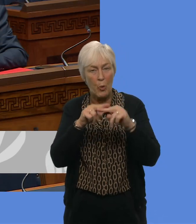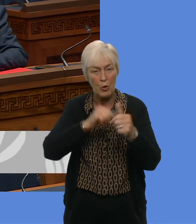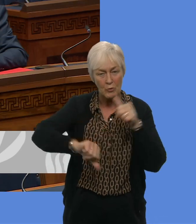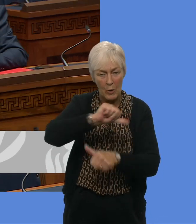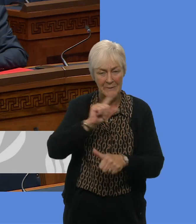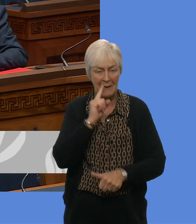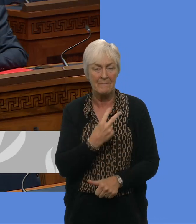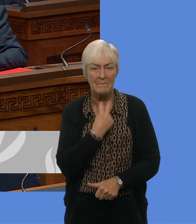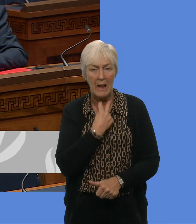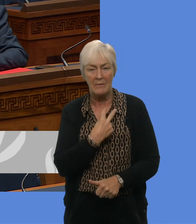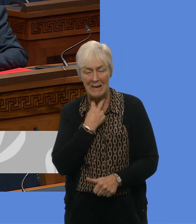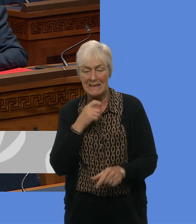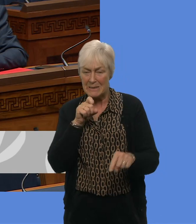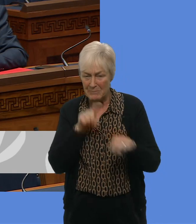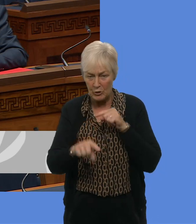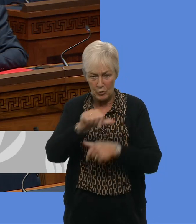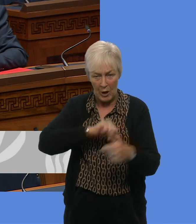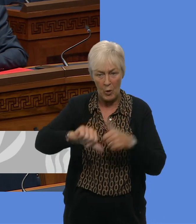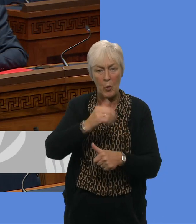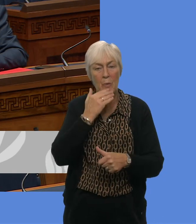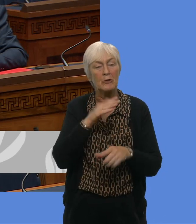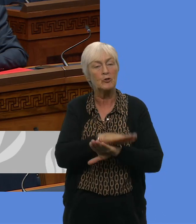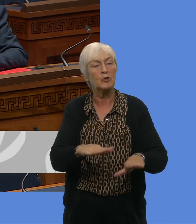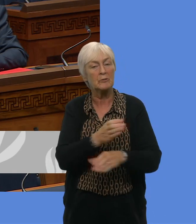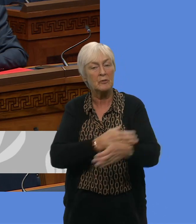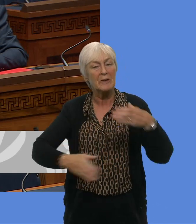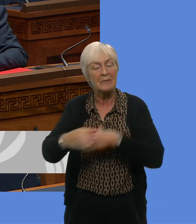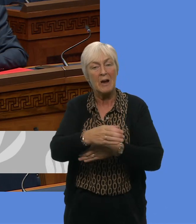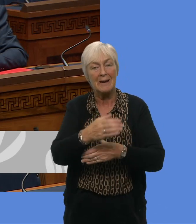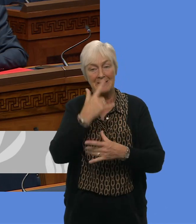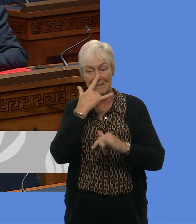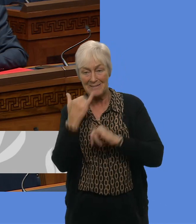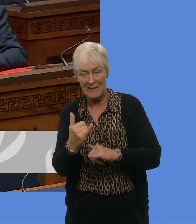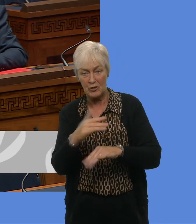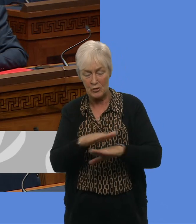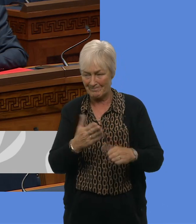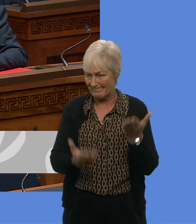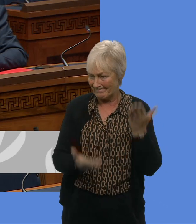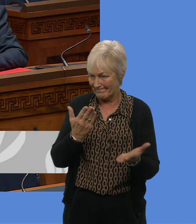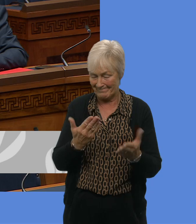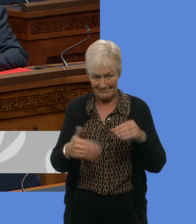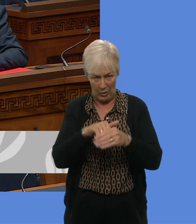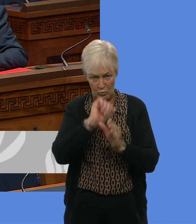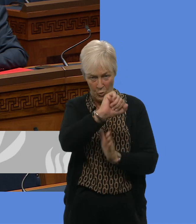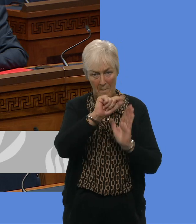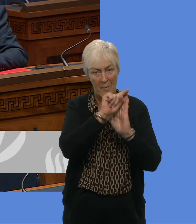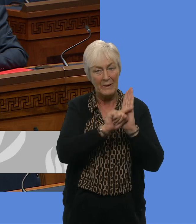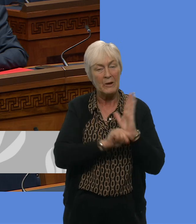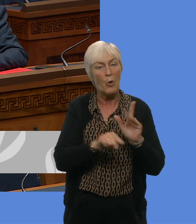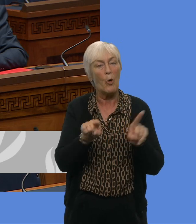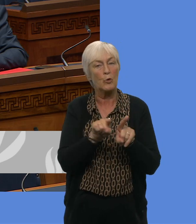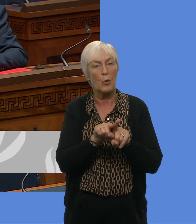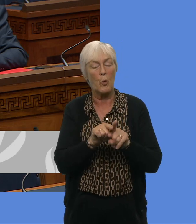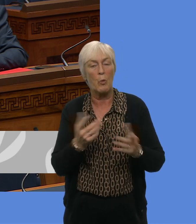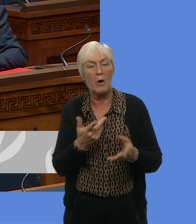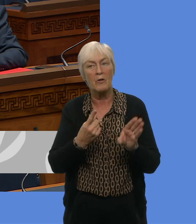year, particularly around transfer tests, when parents are having to opt for schools that don't comply with the policy, and also issues like bullying, where